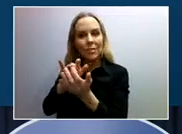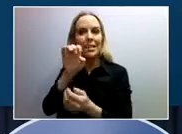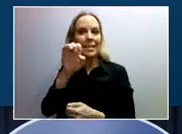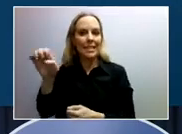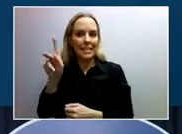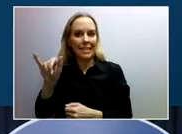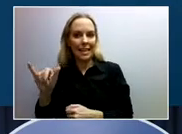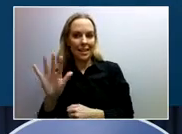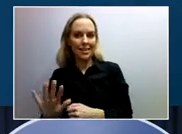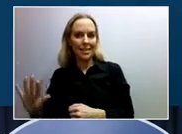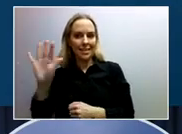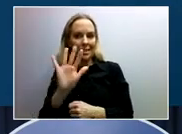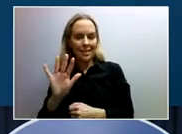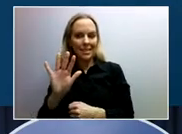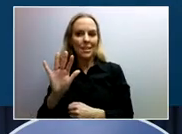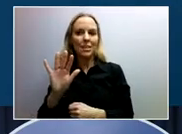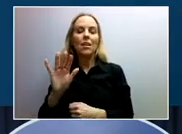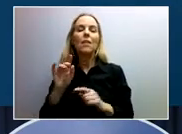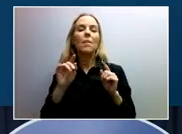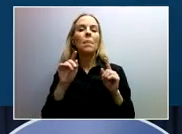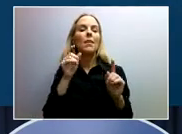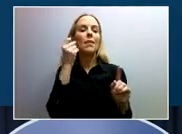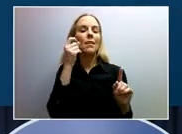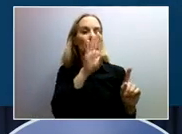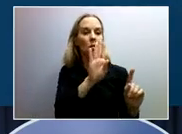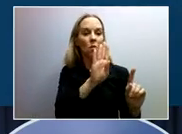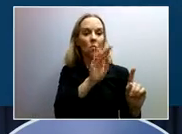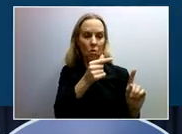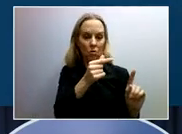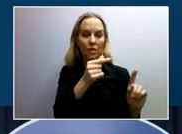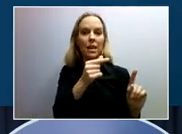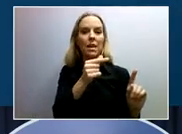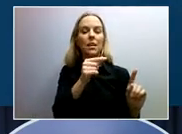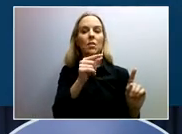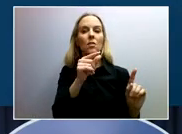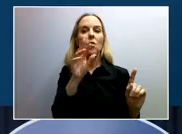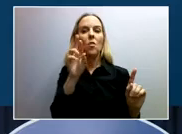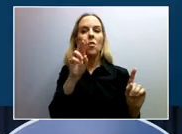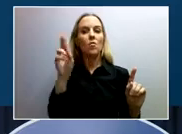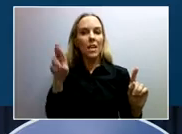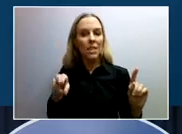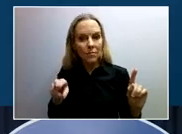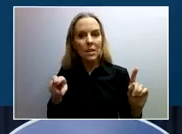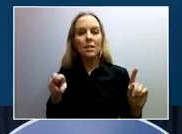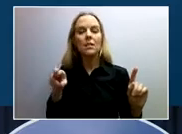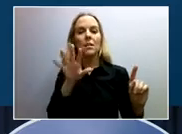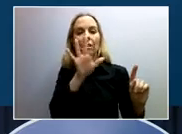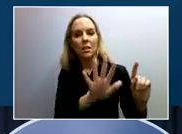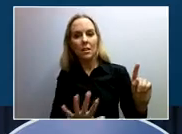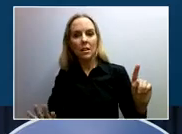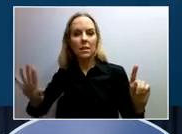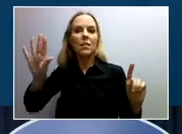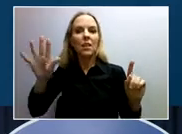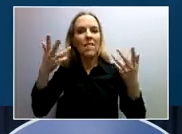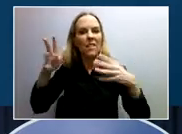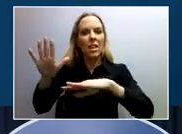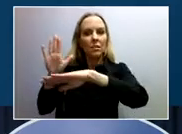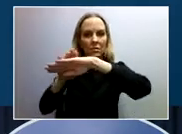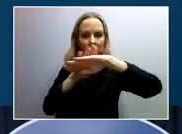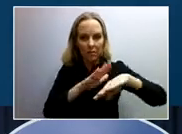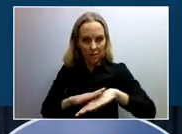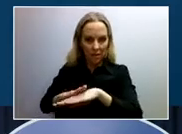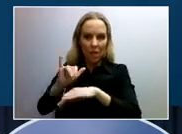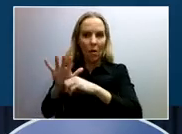from Bowling Green northeastward to Richmond. A winter storm warning has been issued in those areas. As the